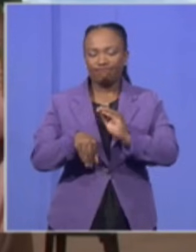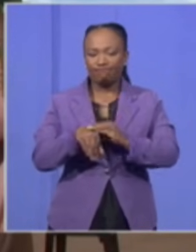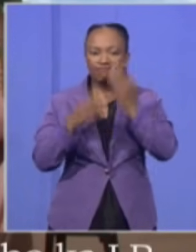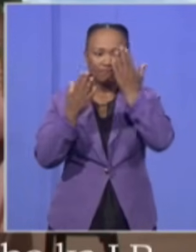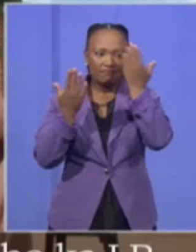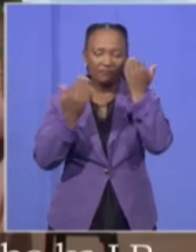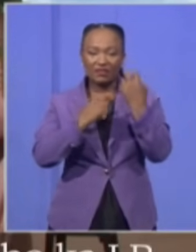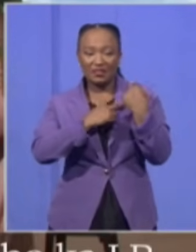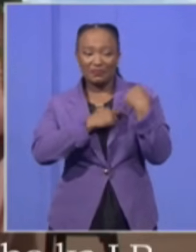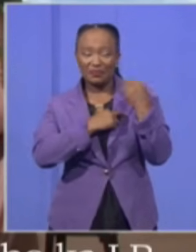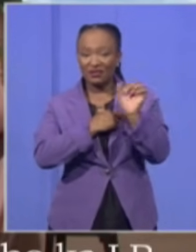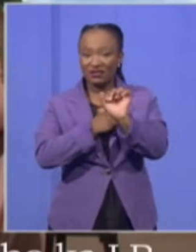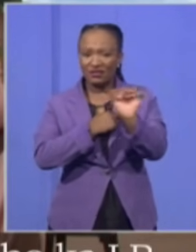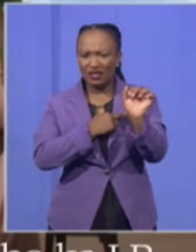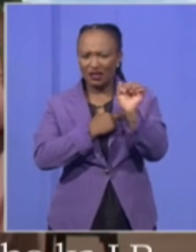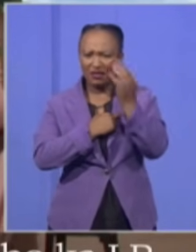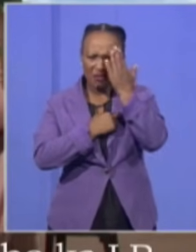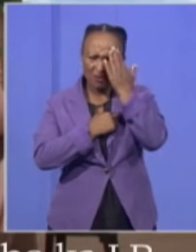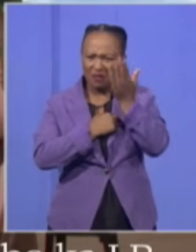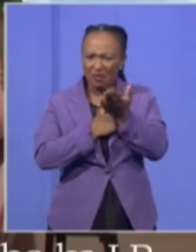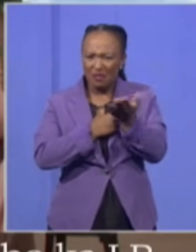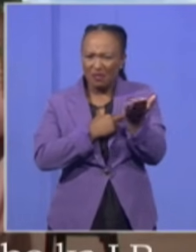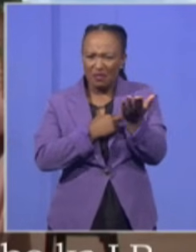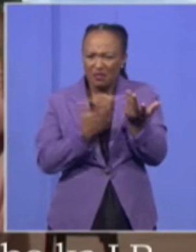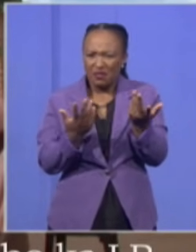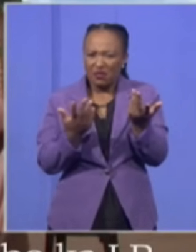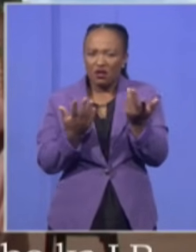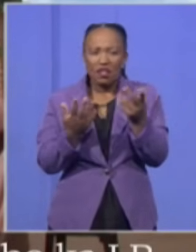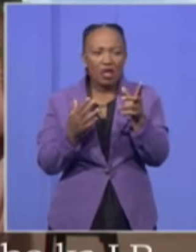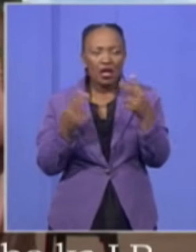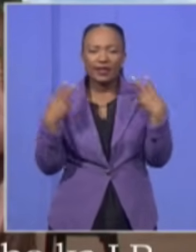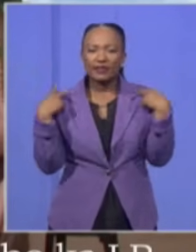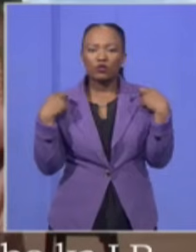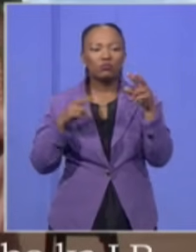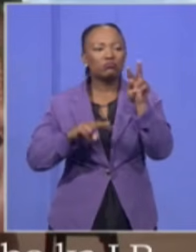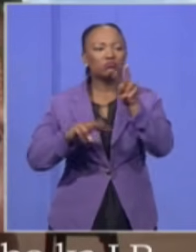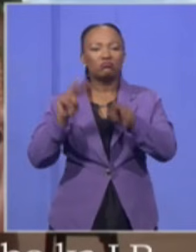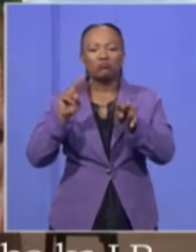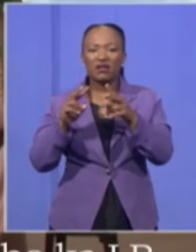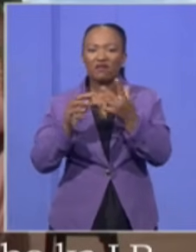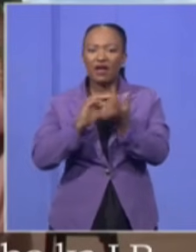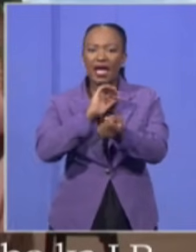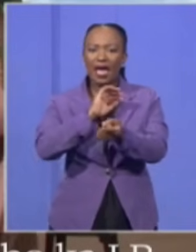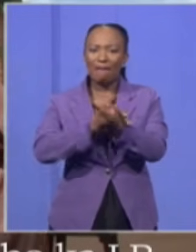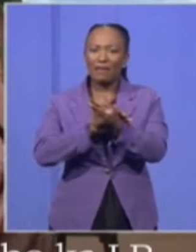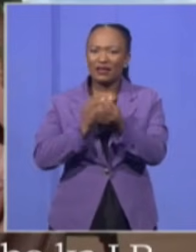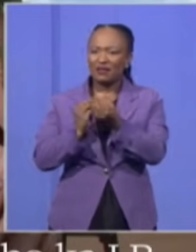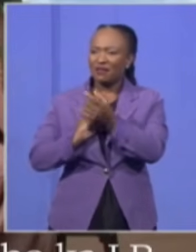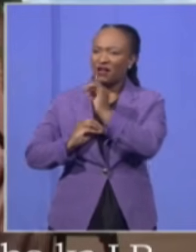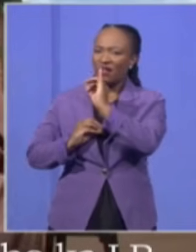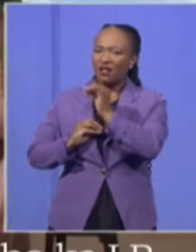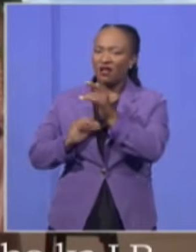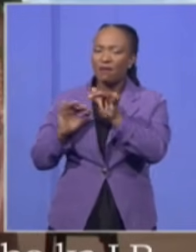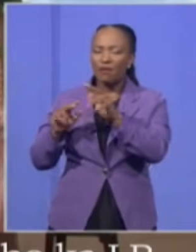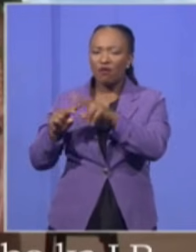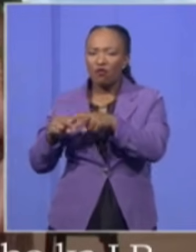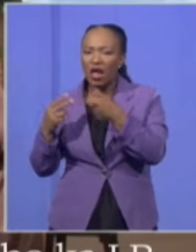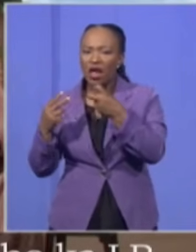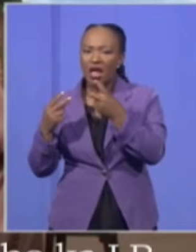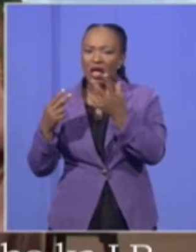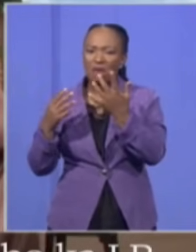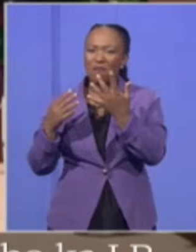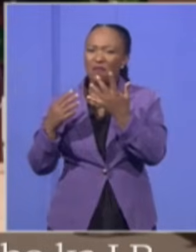bjale ka security ka re ga re tsebe gore ba katileng sepetlela ge go kgone go dira this kind of incident tsa gore batho ba reipiwe go utswiwe ba